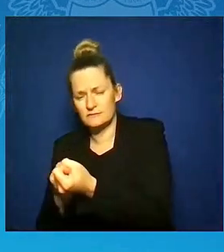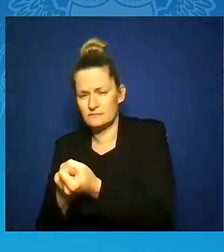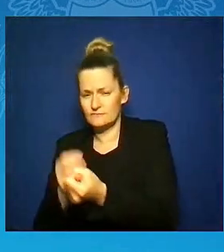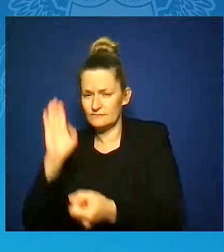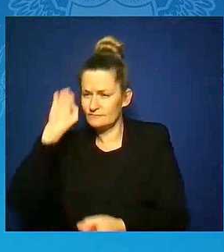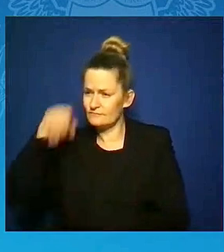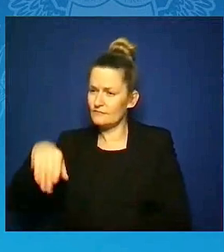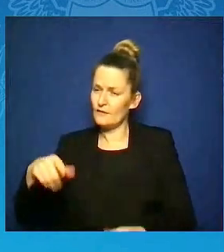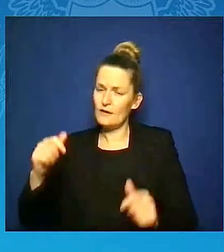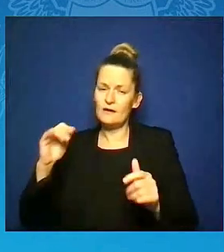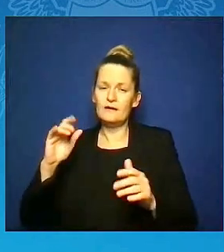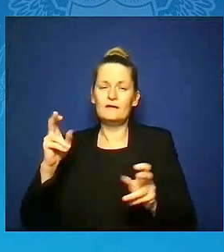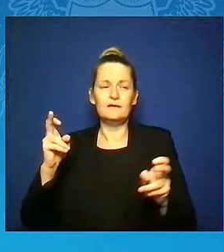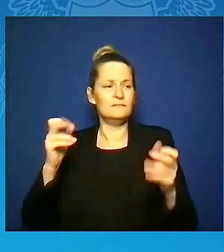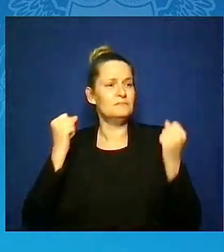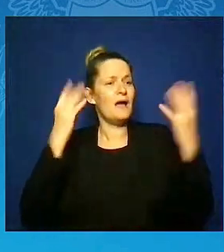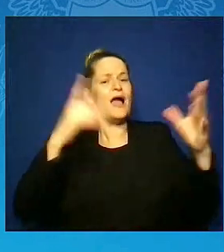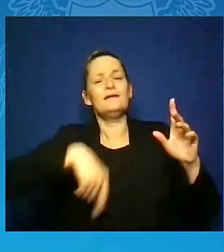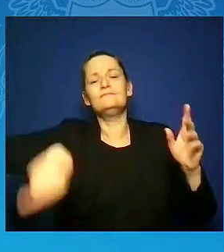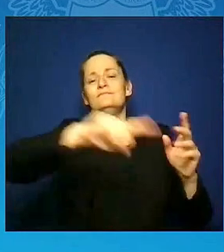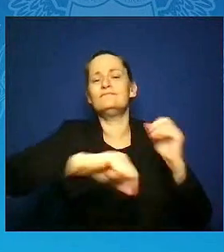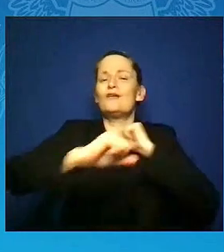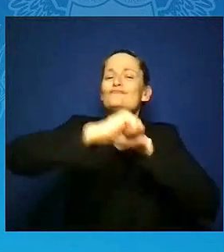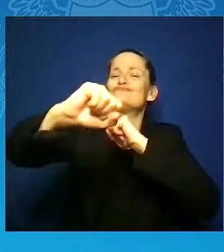in music we say a plug.